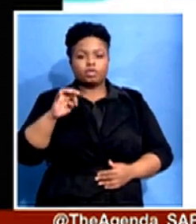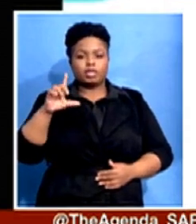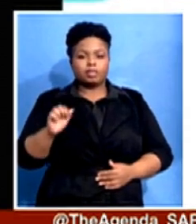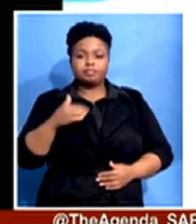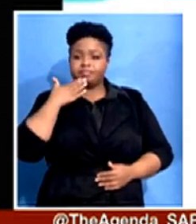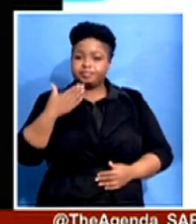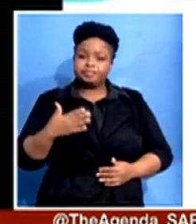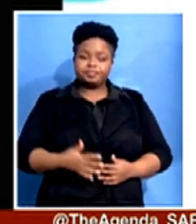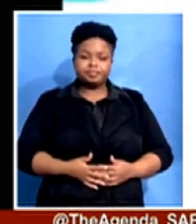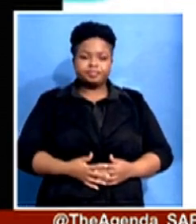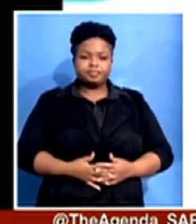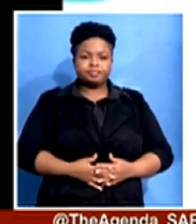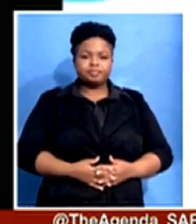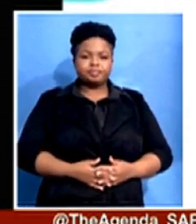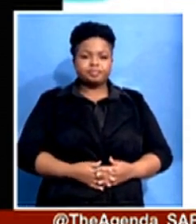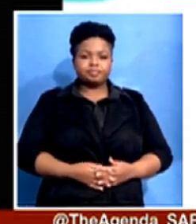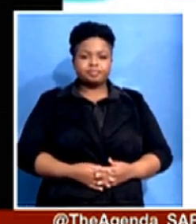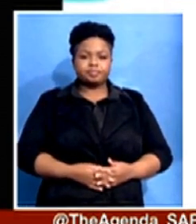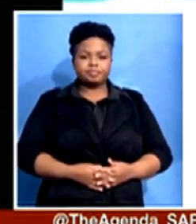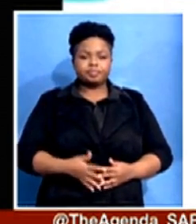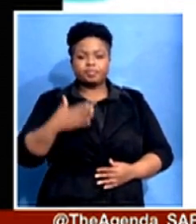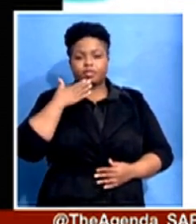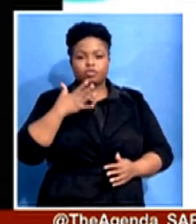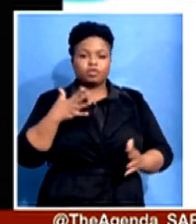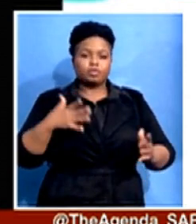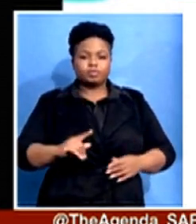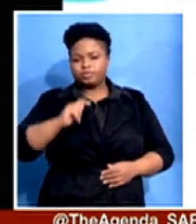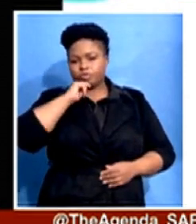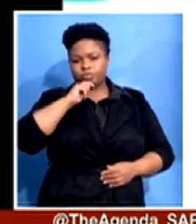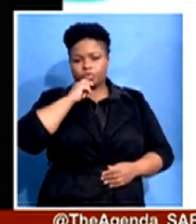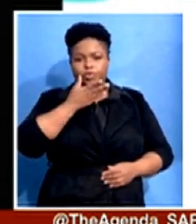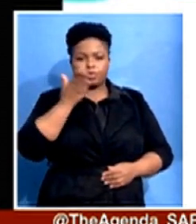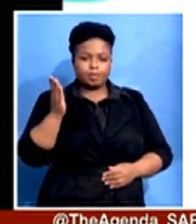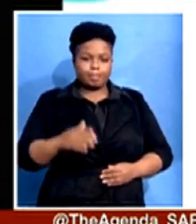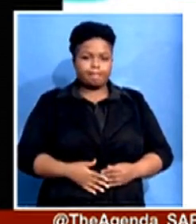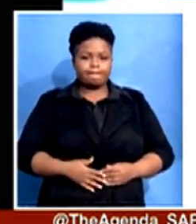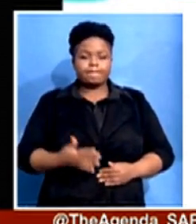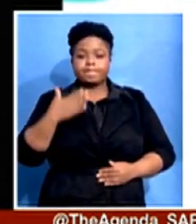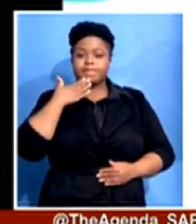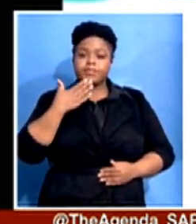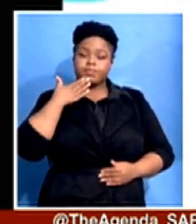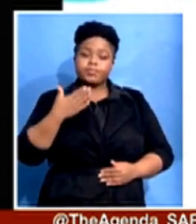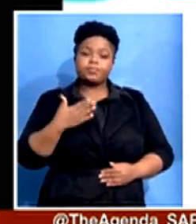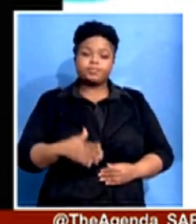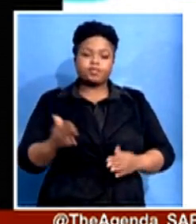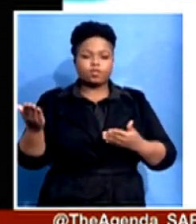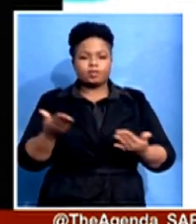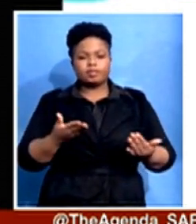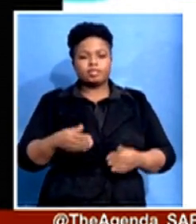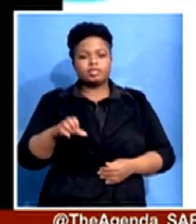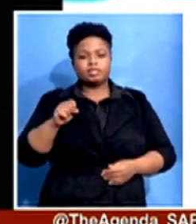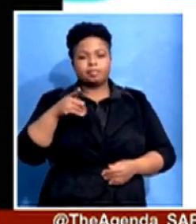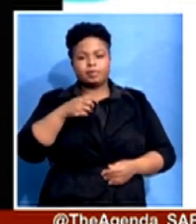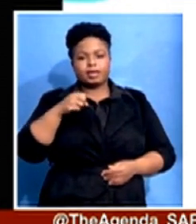Thank you very much, and good morning, everyone. And thank you for inviting SAHPRA to be part of this very